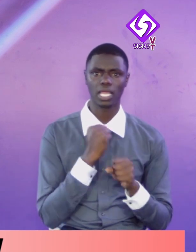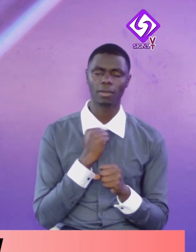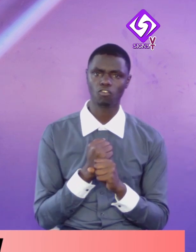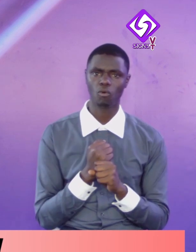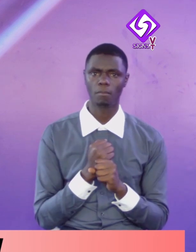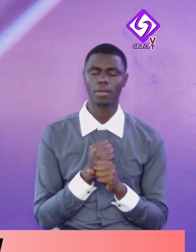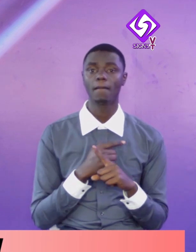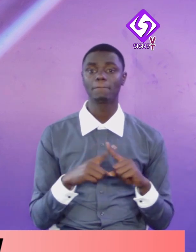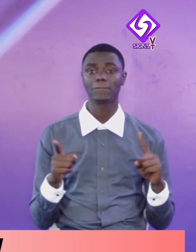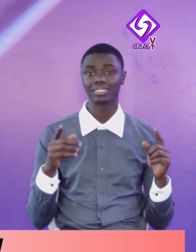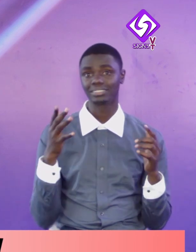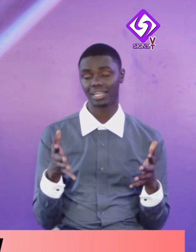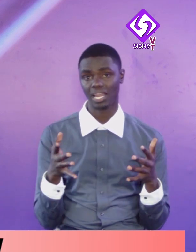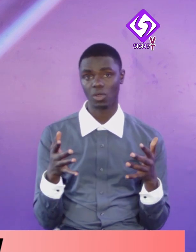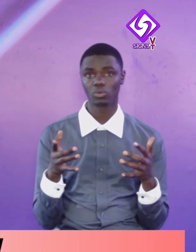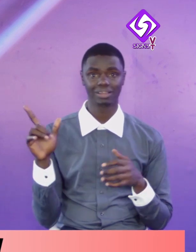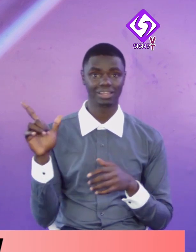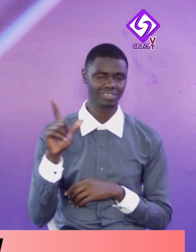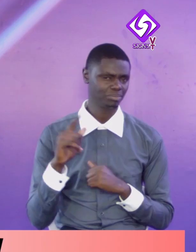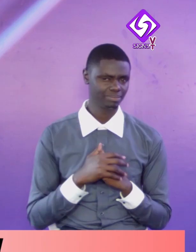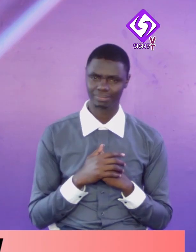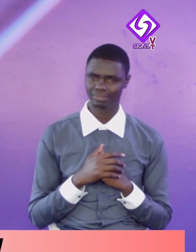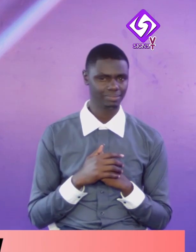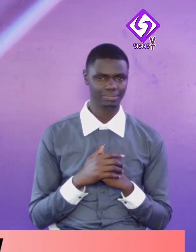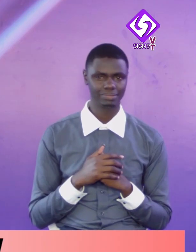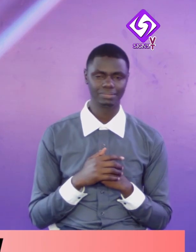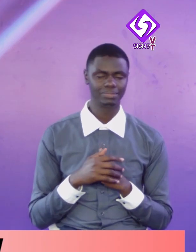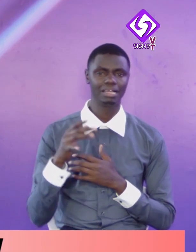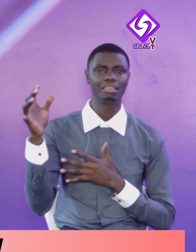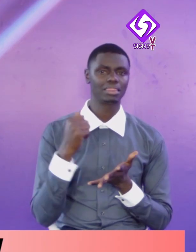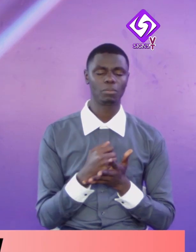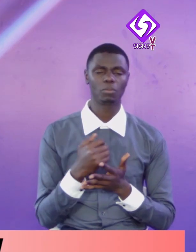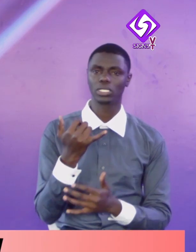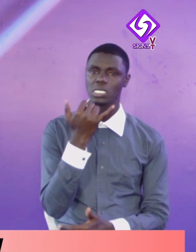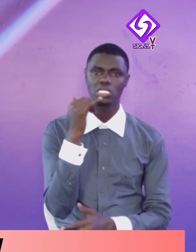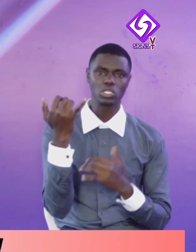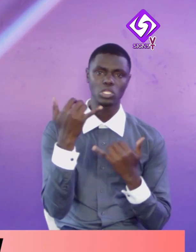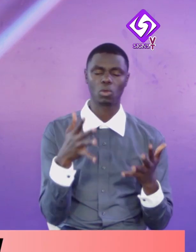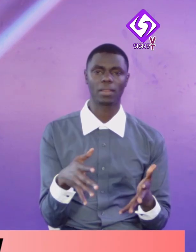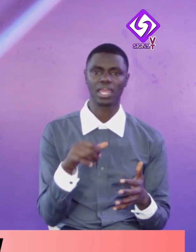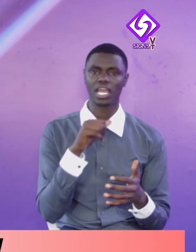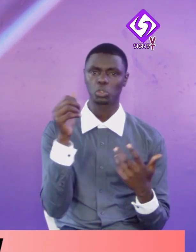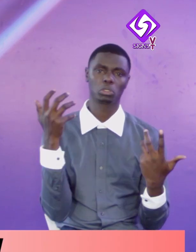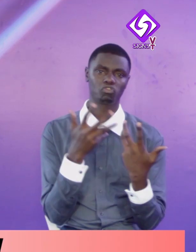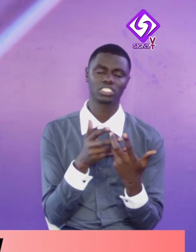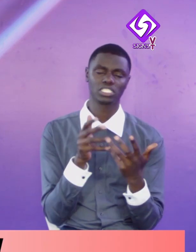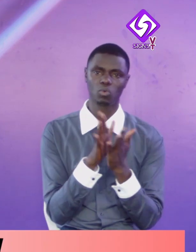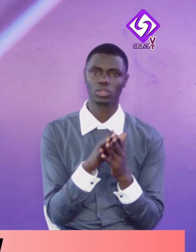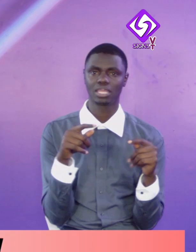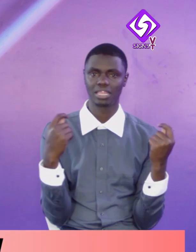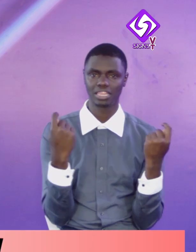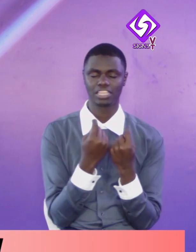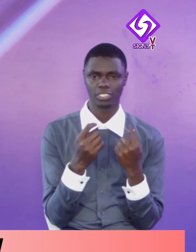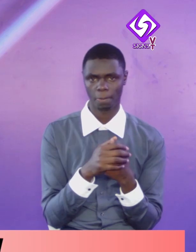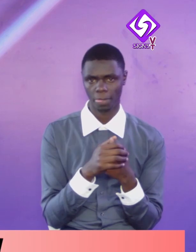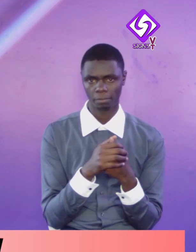directly. But in this case of Liverpool, it is just they bought the wrong player. He doesn't fit in the No, he's Liverpool. not the wrong